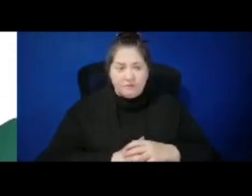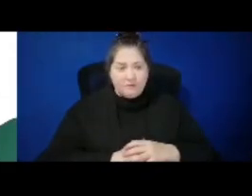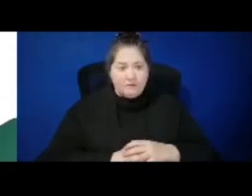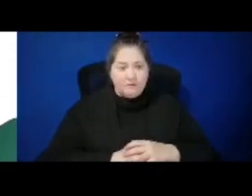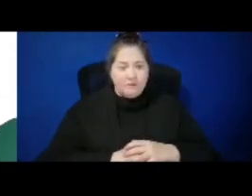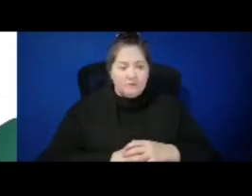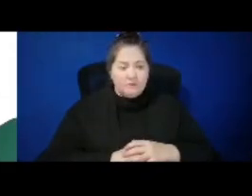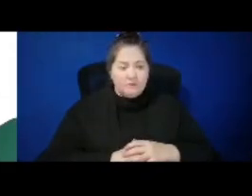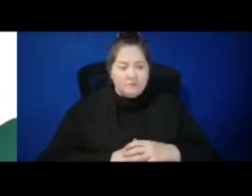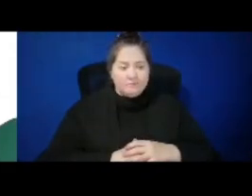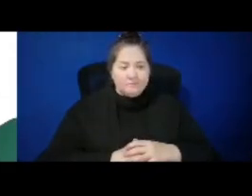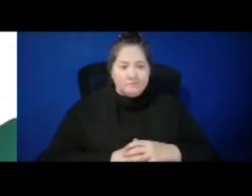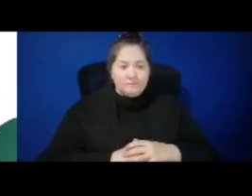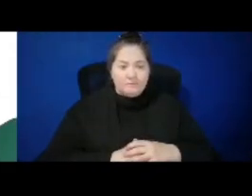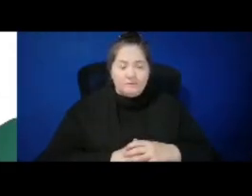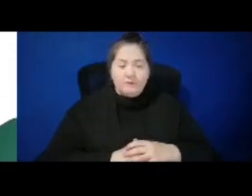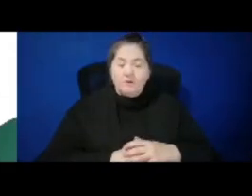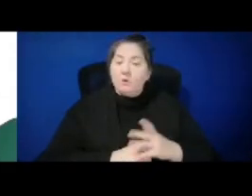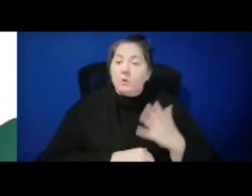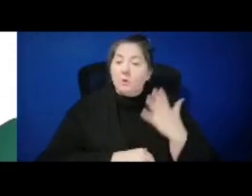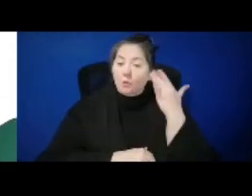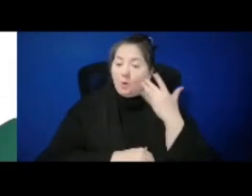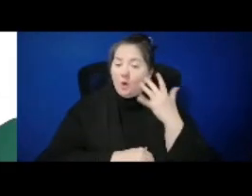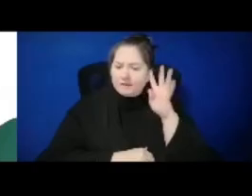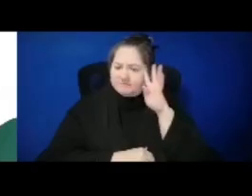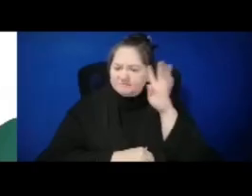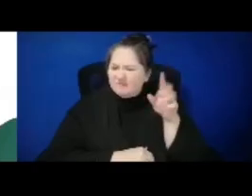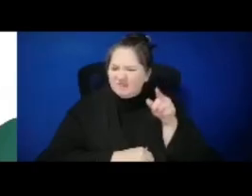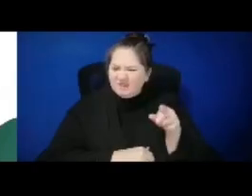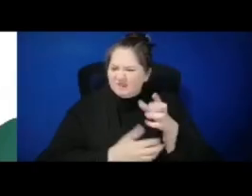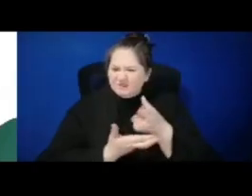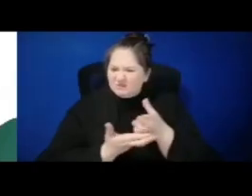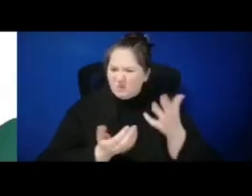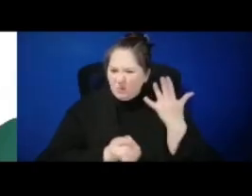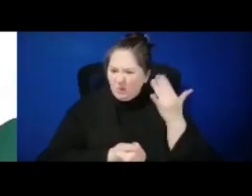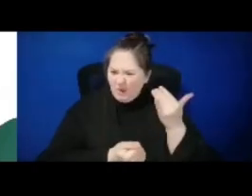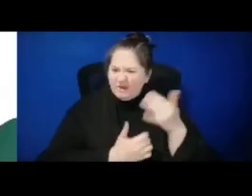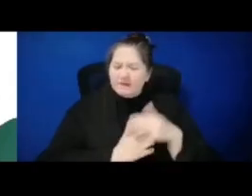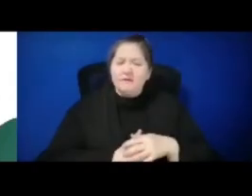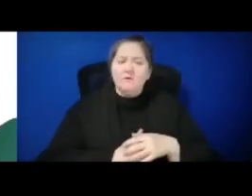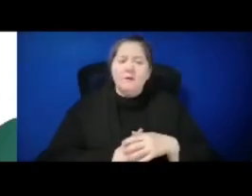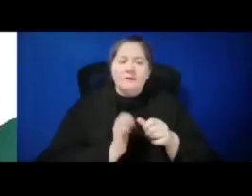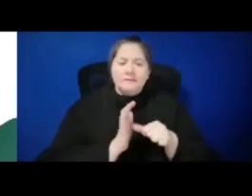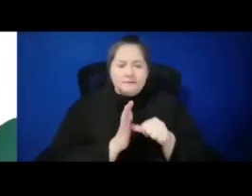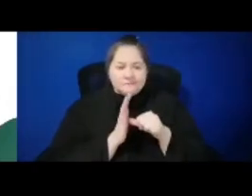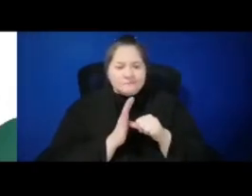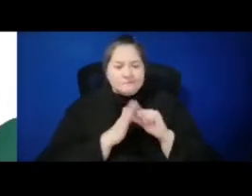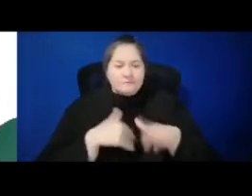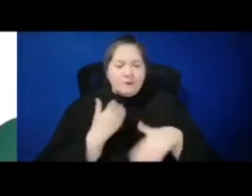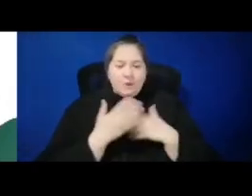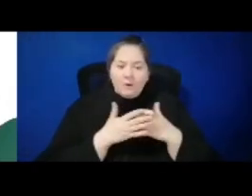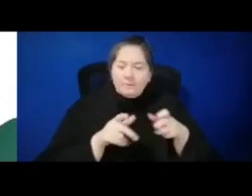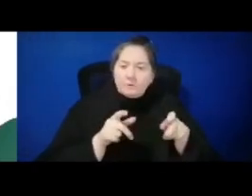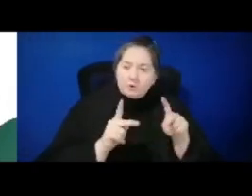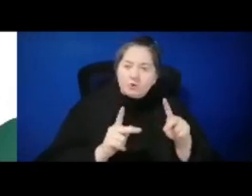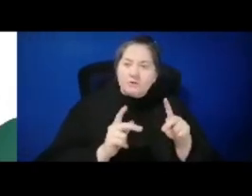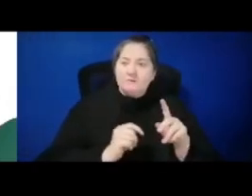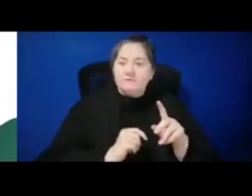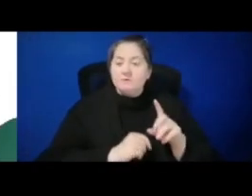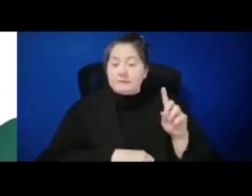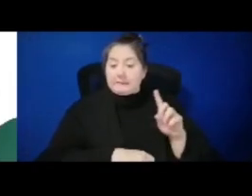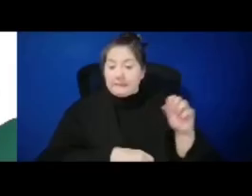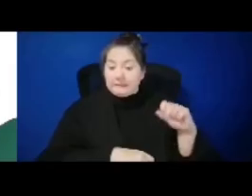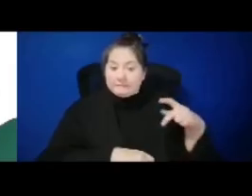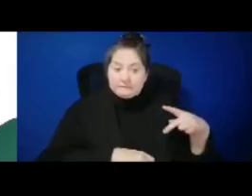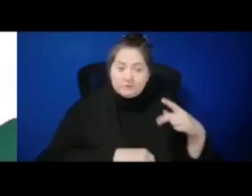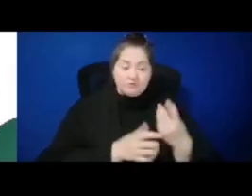And really, the impetus, our inspiration for creating this resource was to highlight all of the opportunities for DSPs